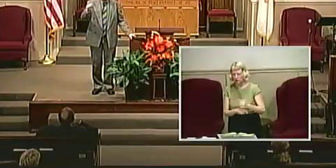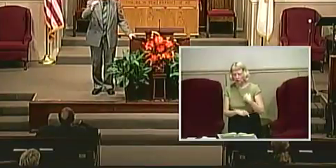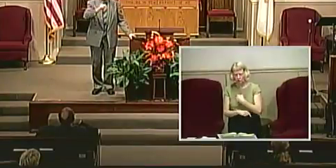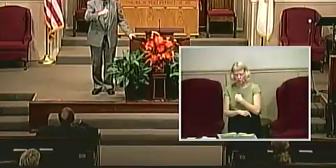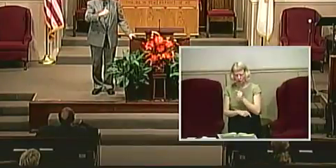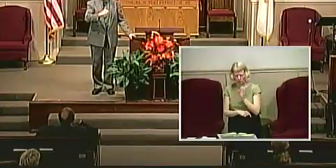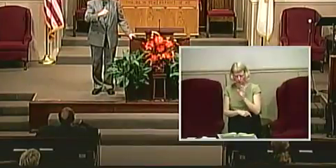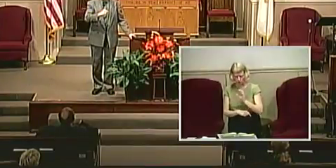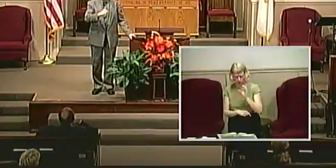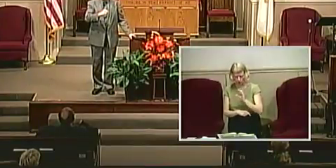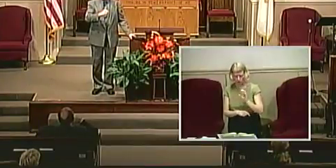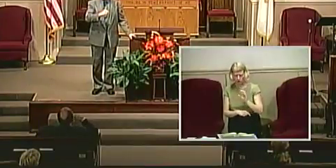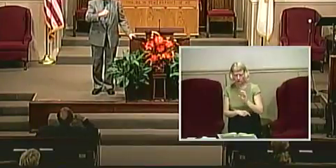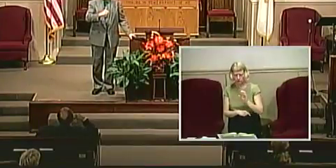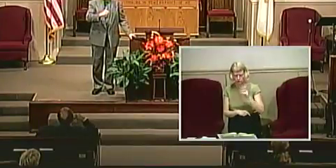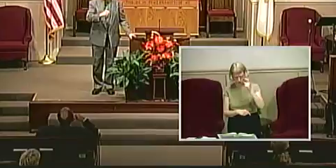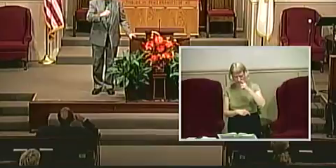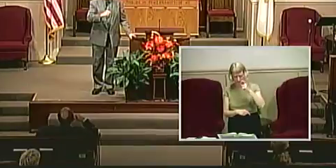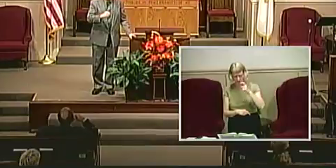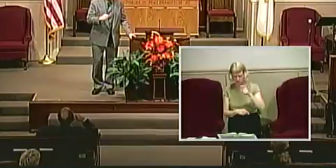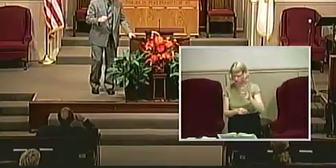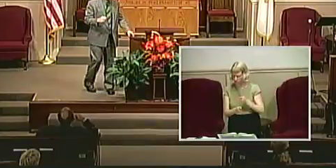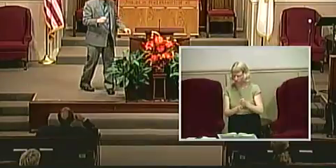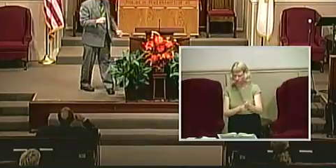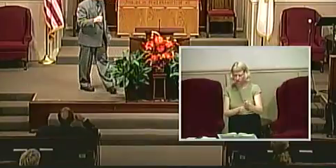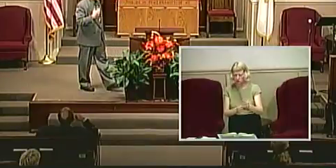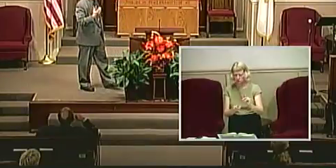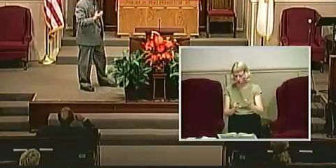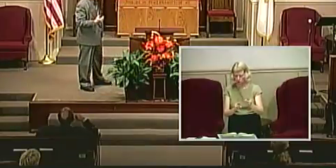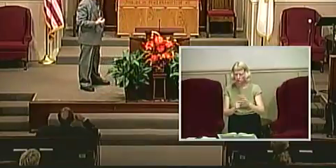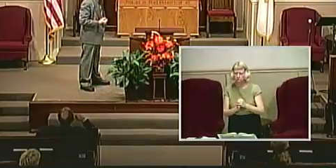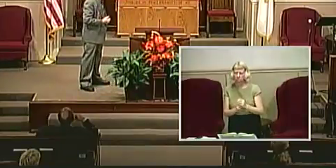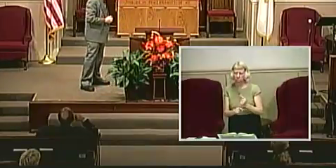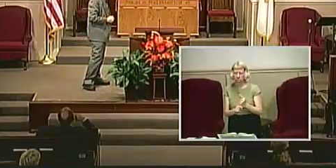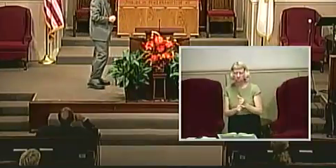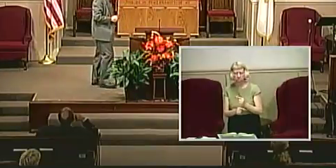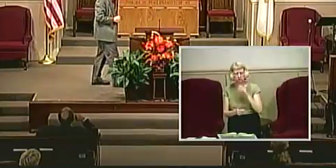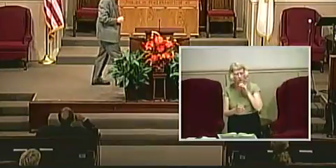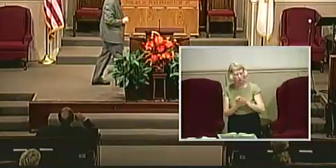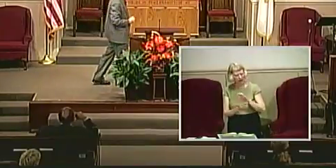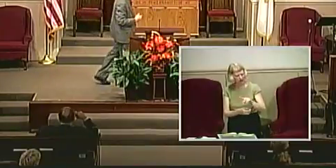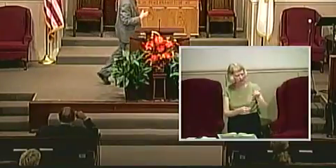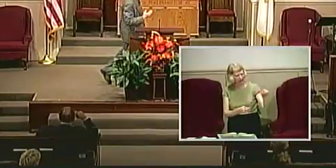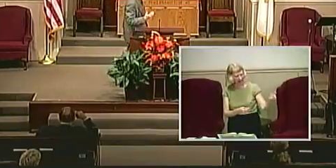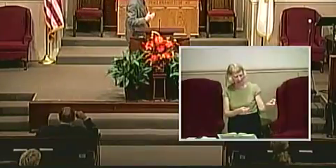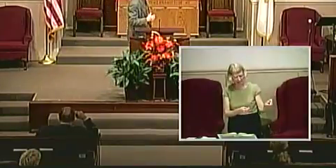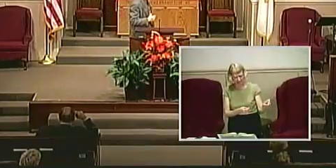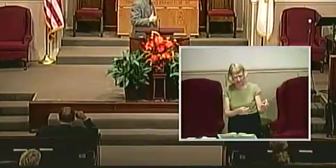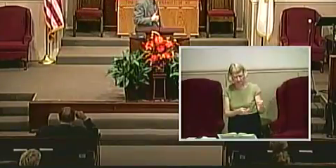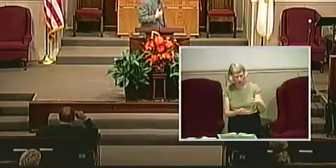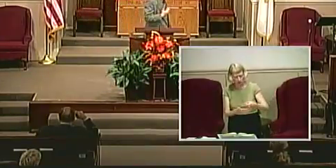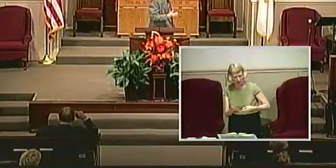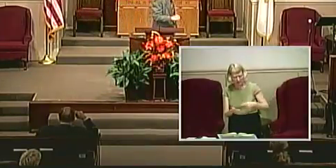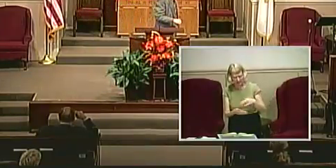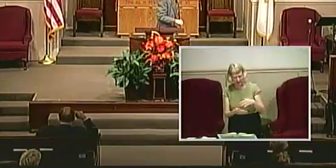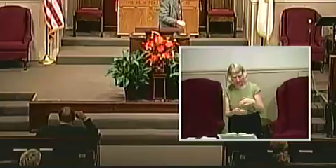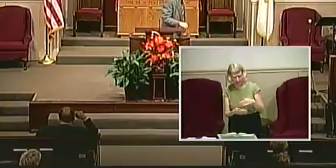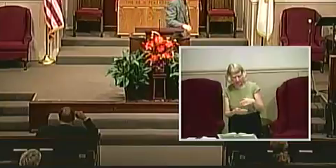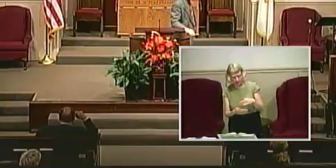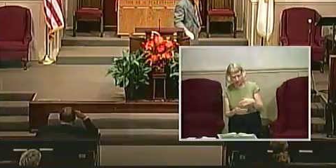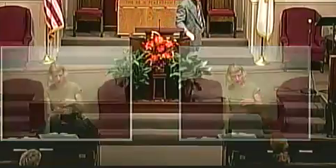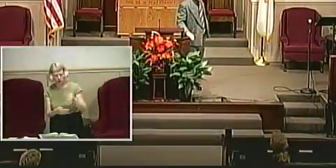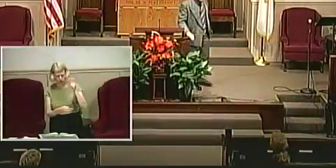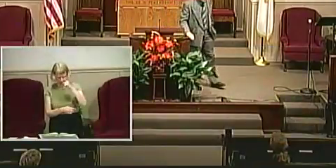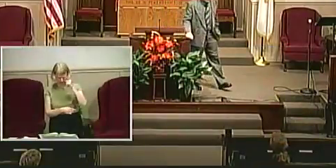we think of wisdom, we go to Proverbs, do we not? And Carrie asked me today what we're studying, and I said, well, we're going to be